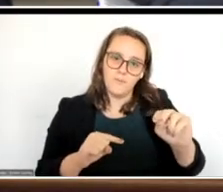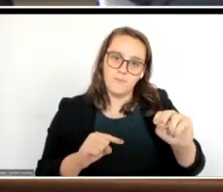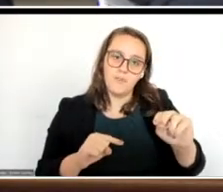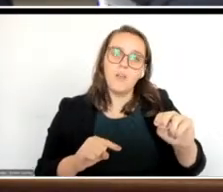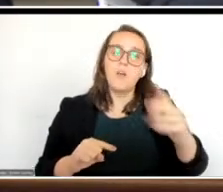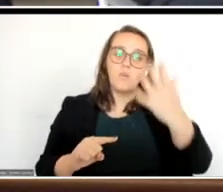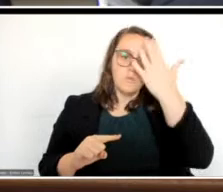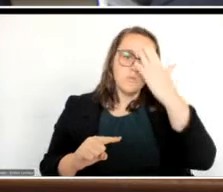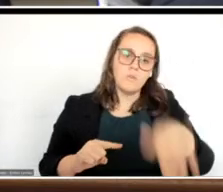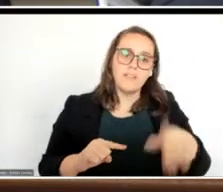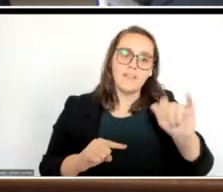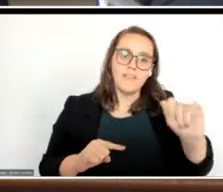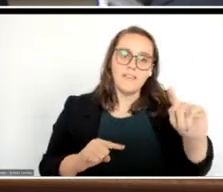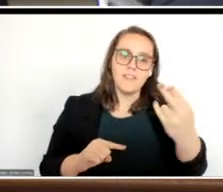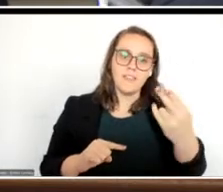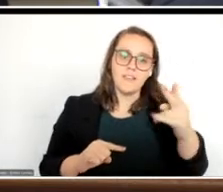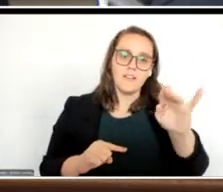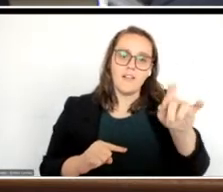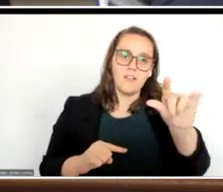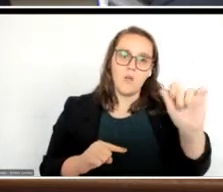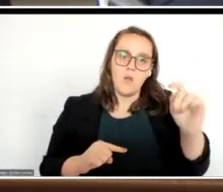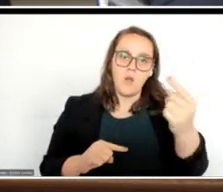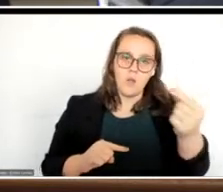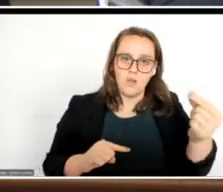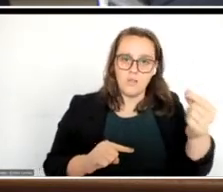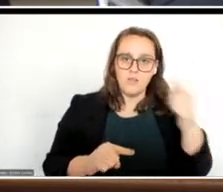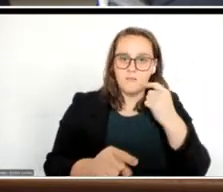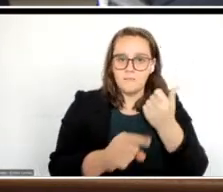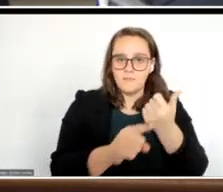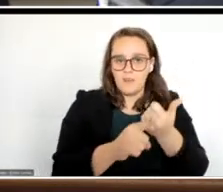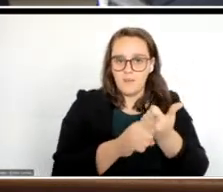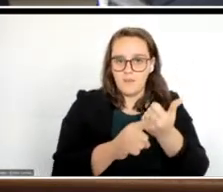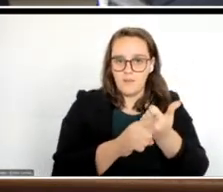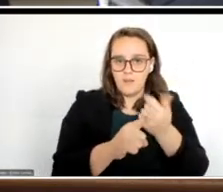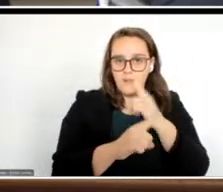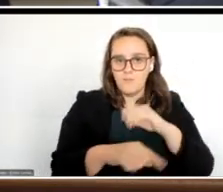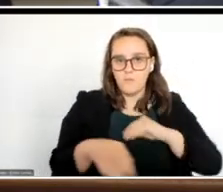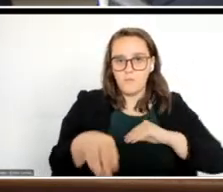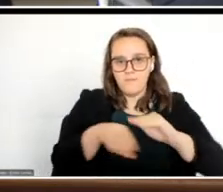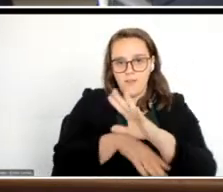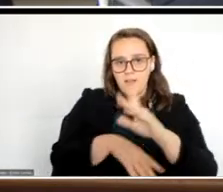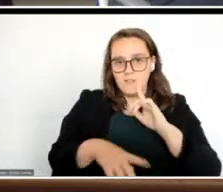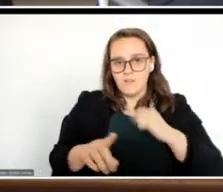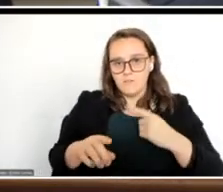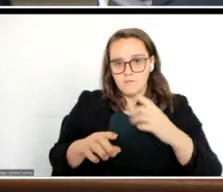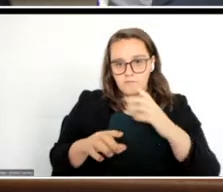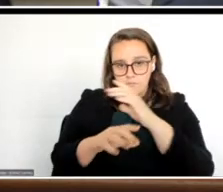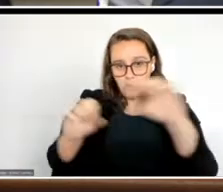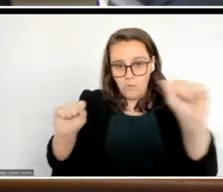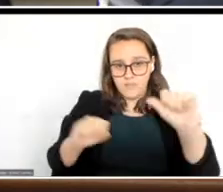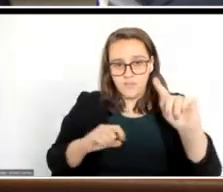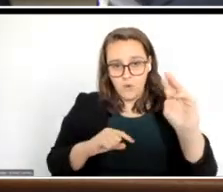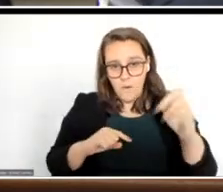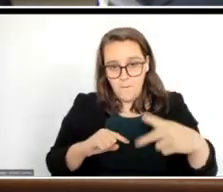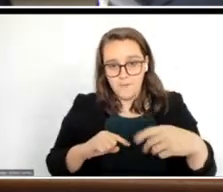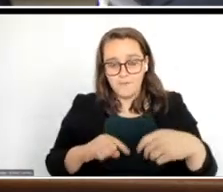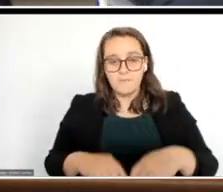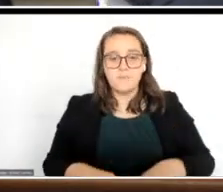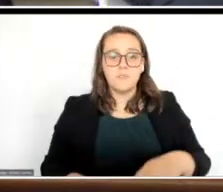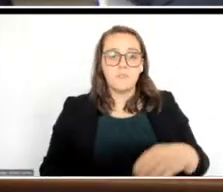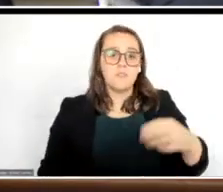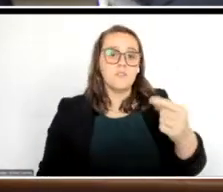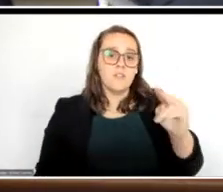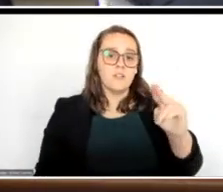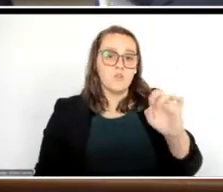Vice President and had served as Chief of Staff to the National Security Council for President Trump. And General Milley was the Chairman